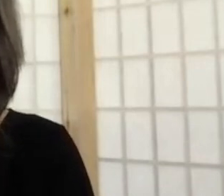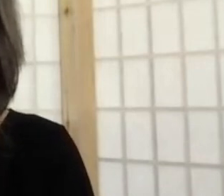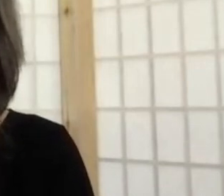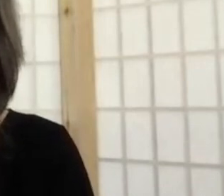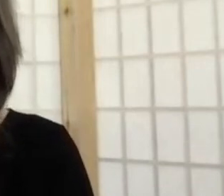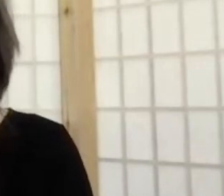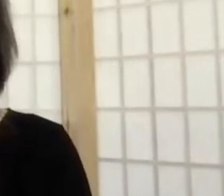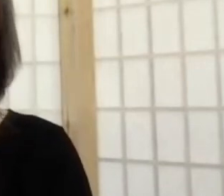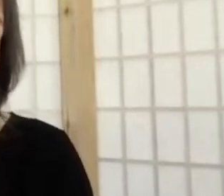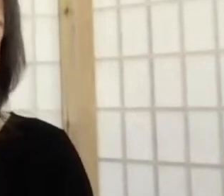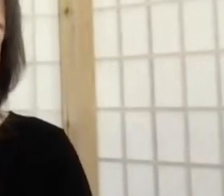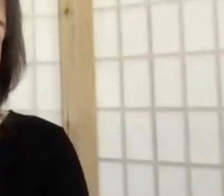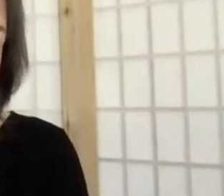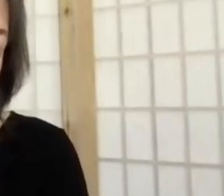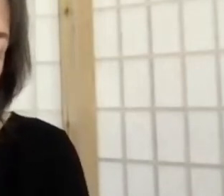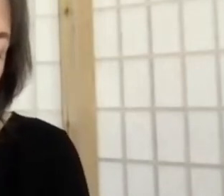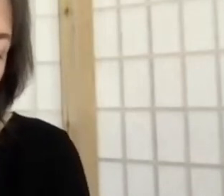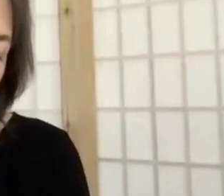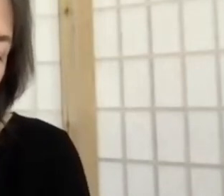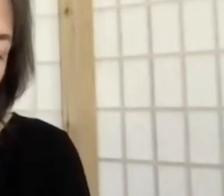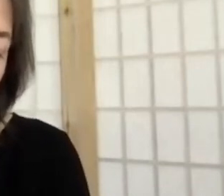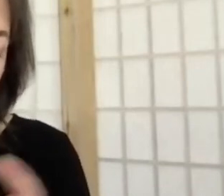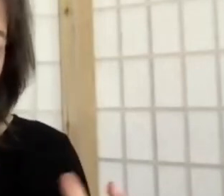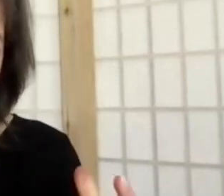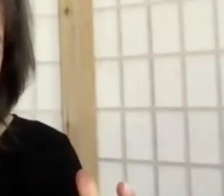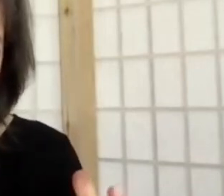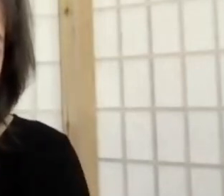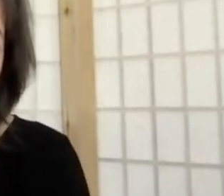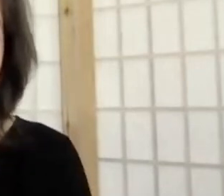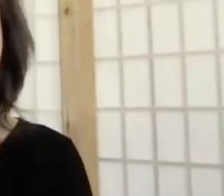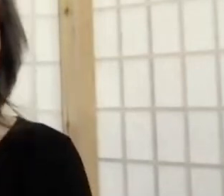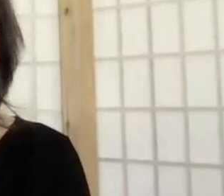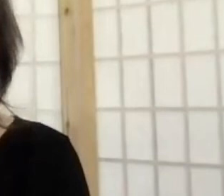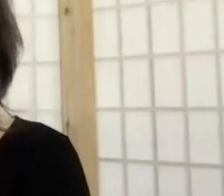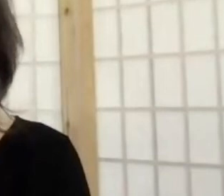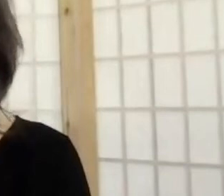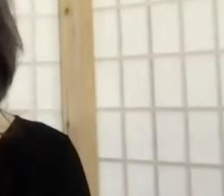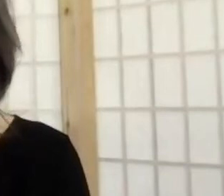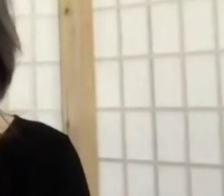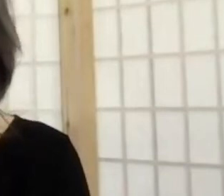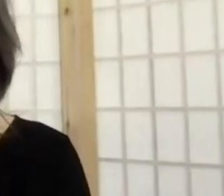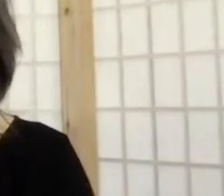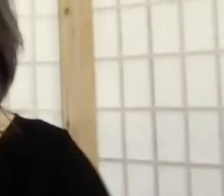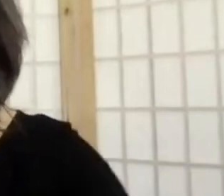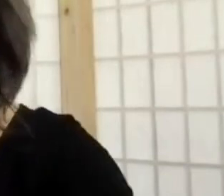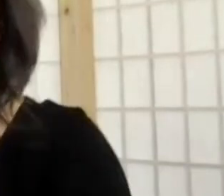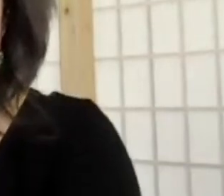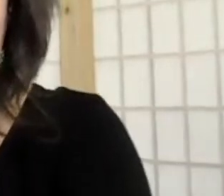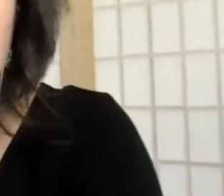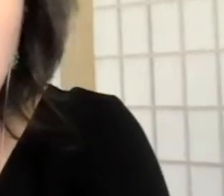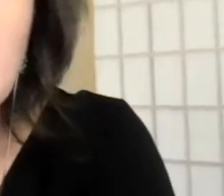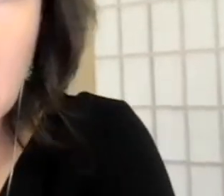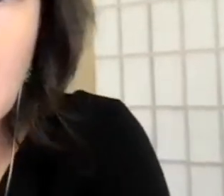So we have a couple of minutes, Krista. You said that you had some trends you wanted to share. If there's time, I want to give some takeaways for folks who are